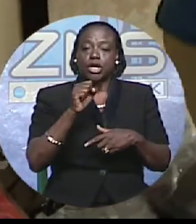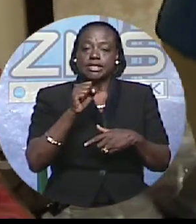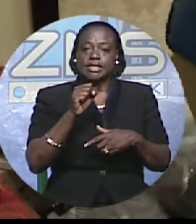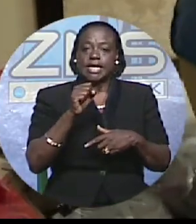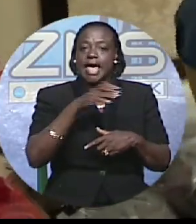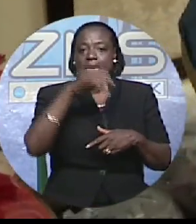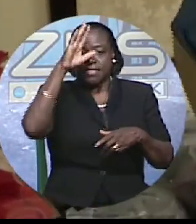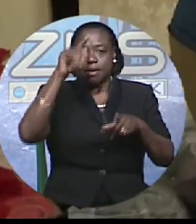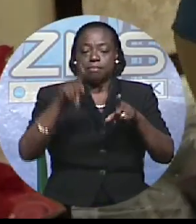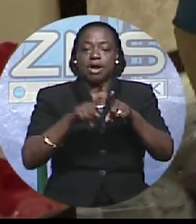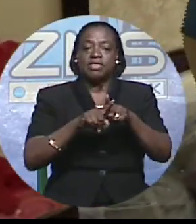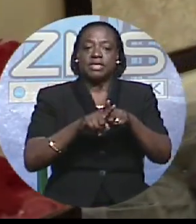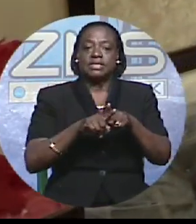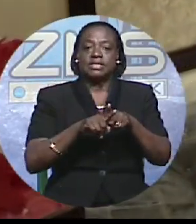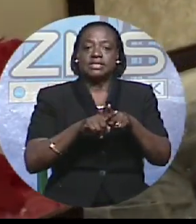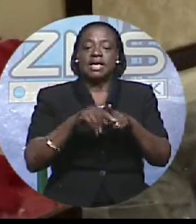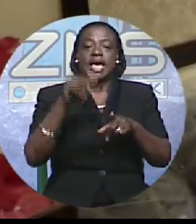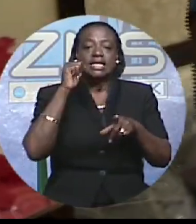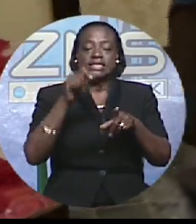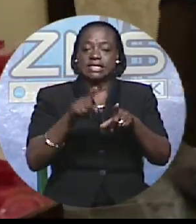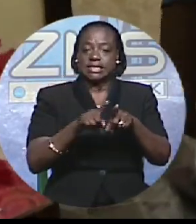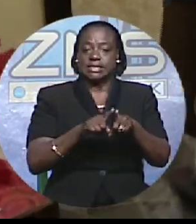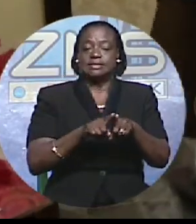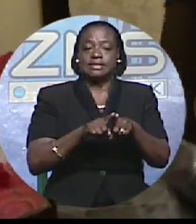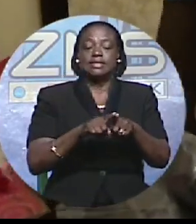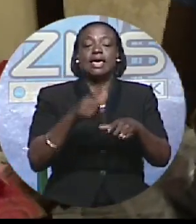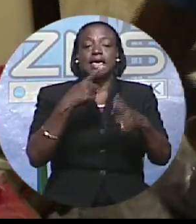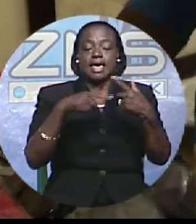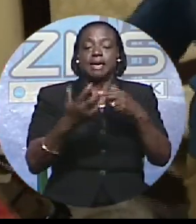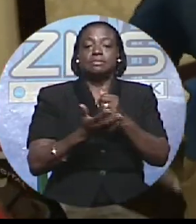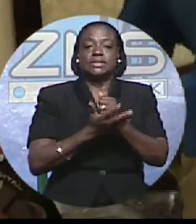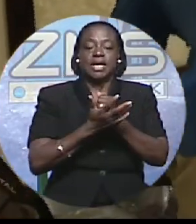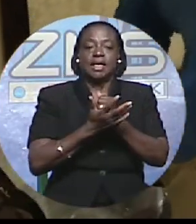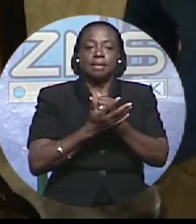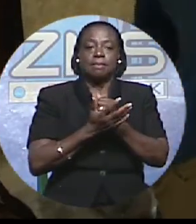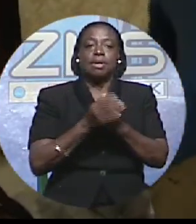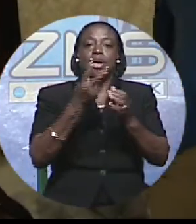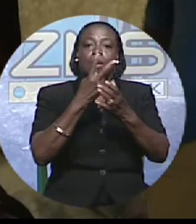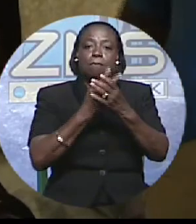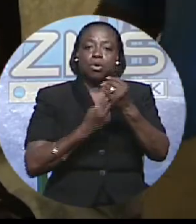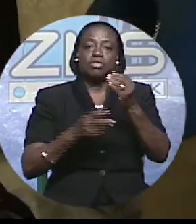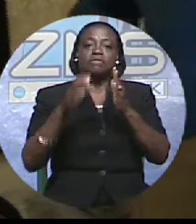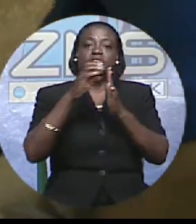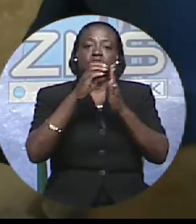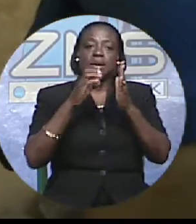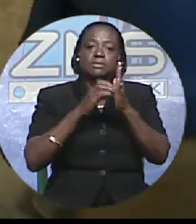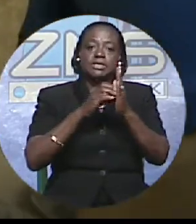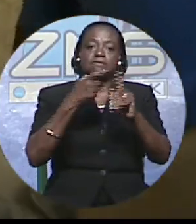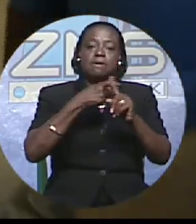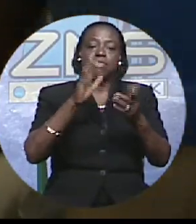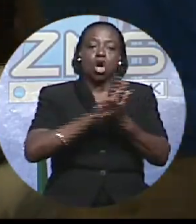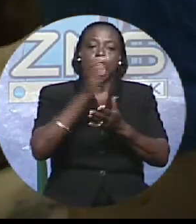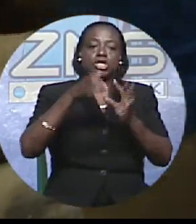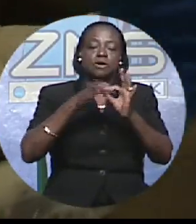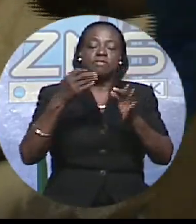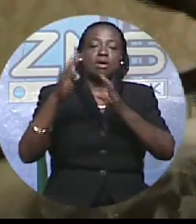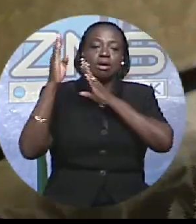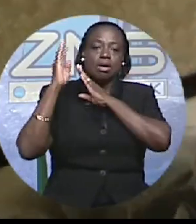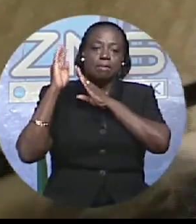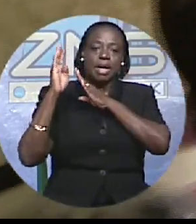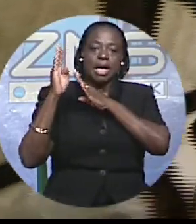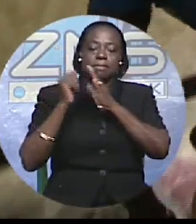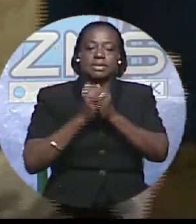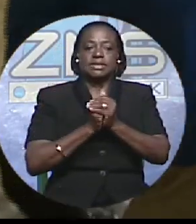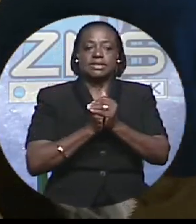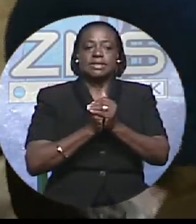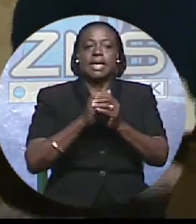the brothers of the Beta Beta Lambda chapter of Phi Beta Sigma Fraternity Incorporated. Both of the chapters are from the College of the Bahamas. Beta Beta Lambda